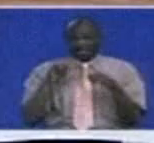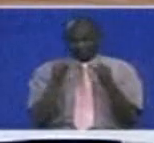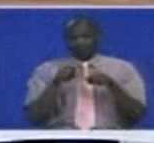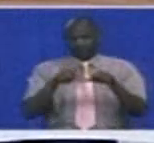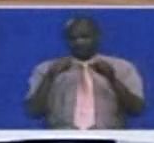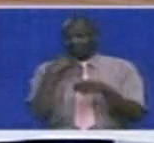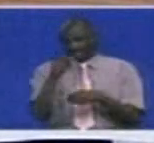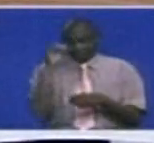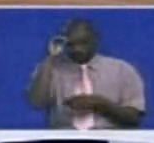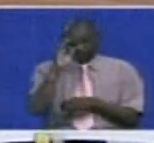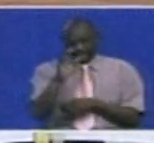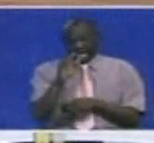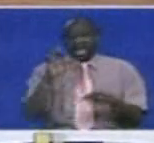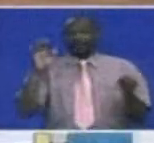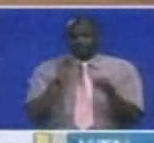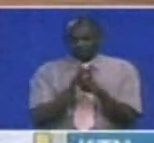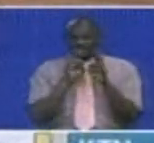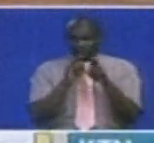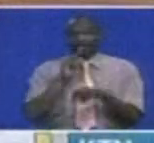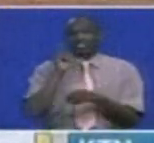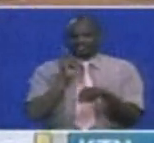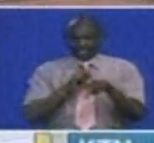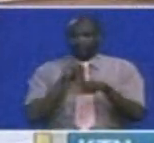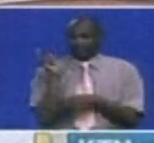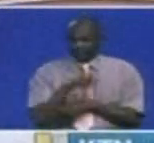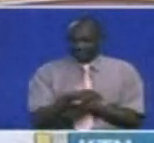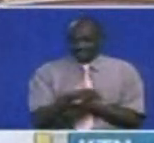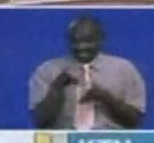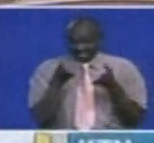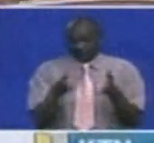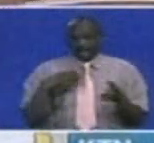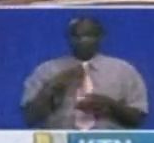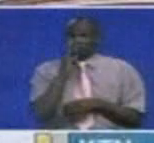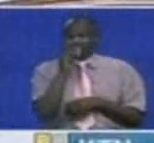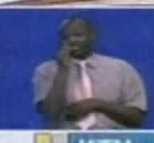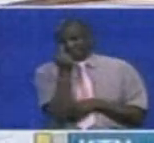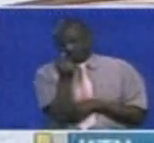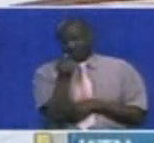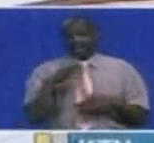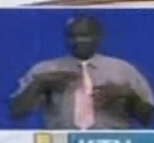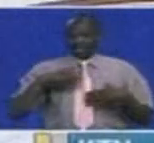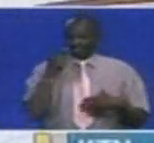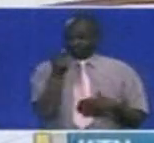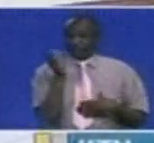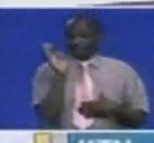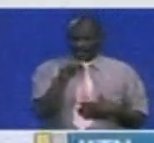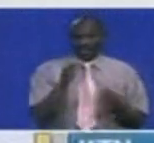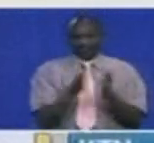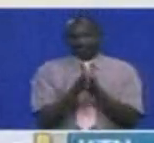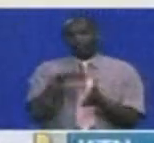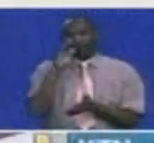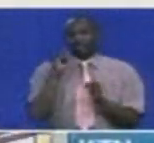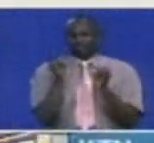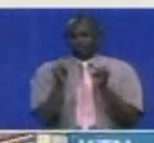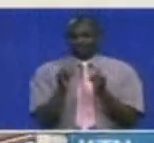course give you the poll results at the end of it. And after that tongue twist, I clearly need a glass of water. So we take a short break. We'll be right back with more.